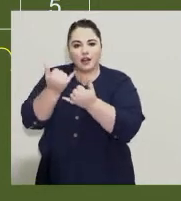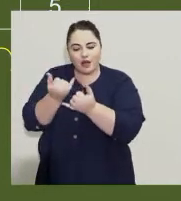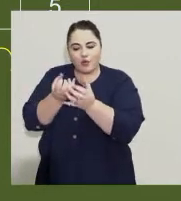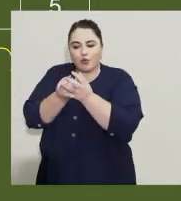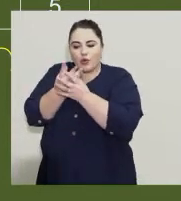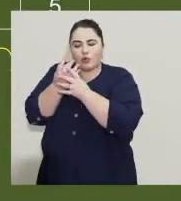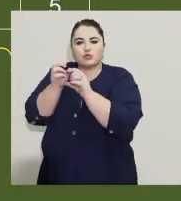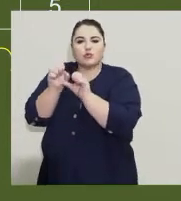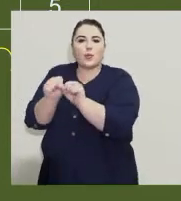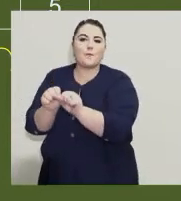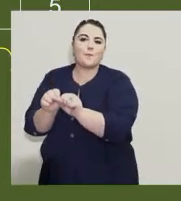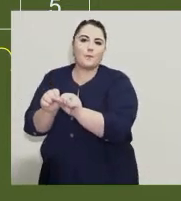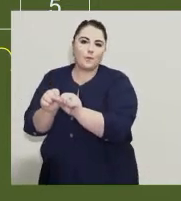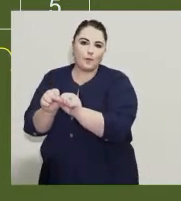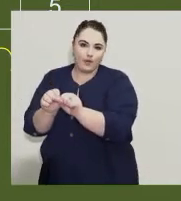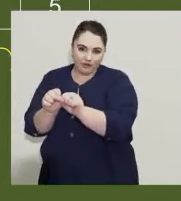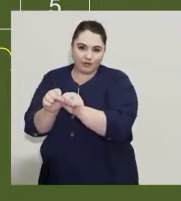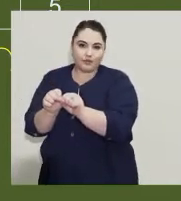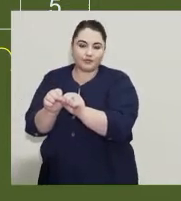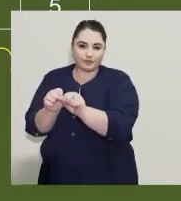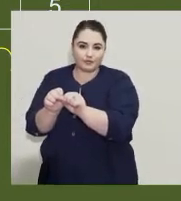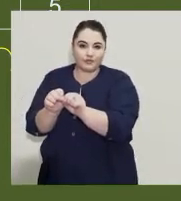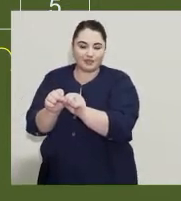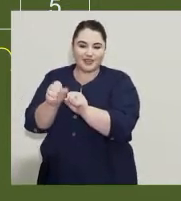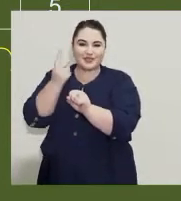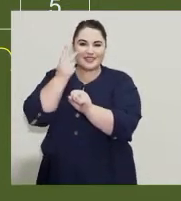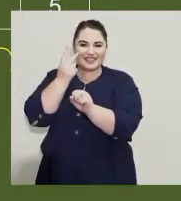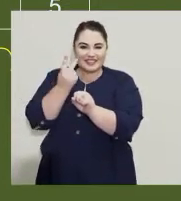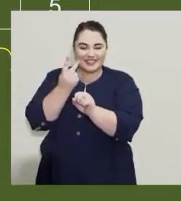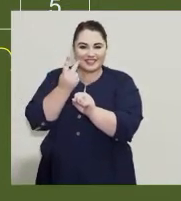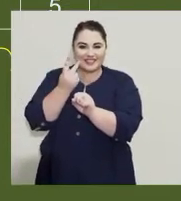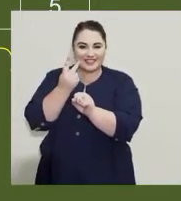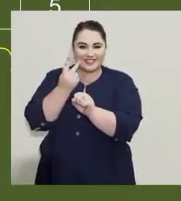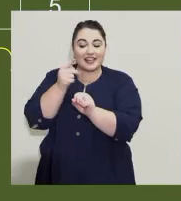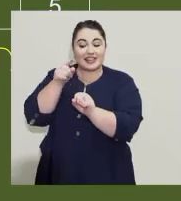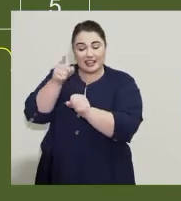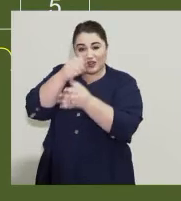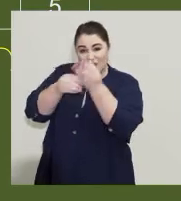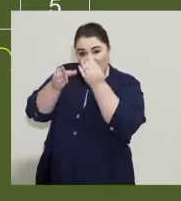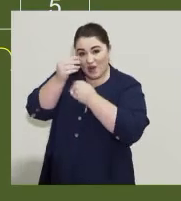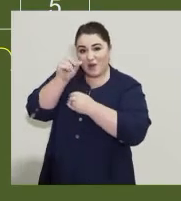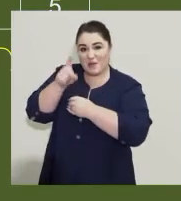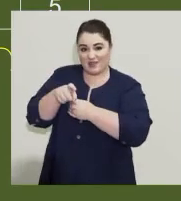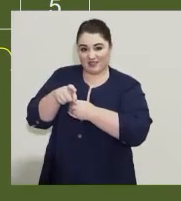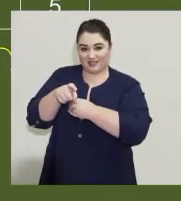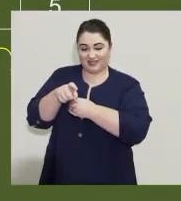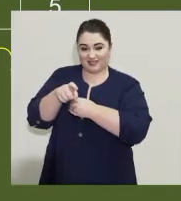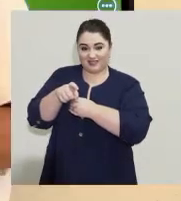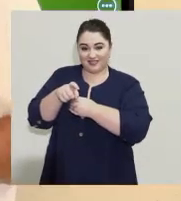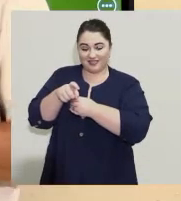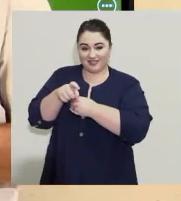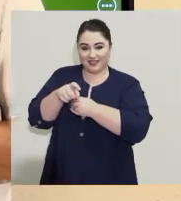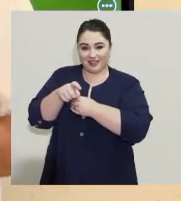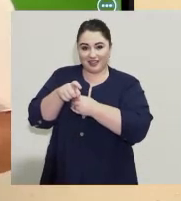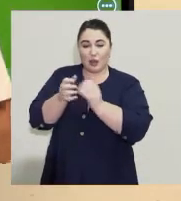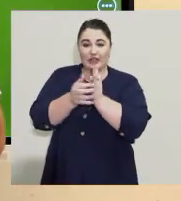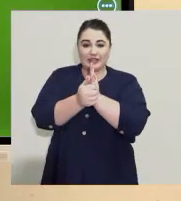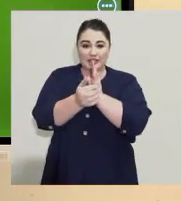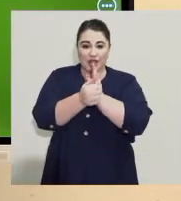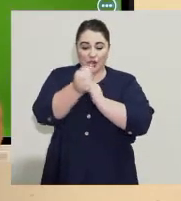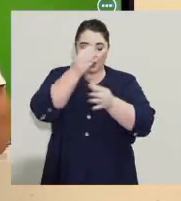not growing as fast. In fact, here the growth has stopped. So this is the ability that you must